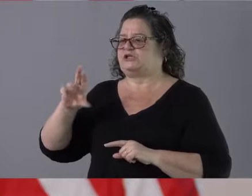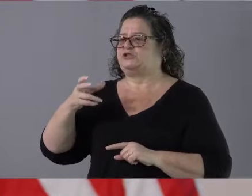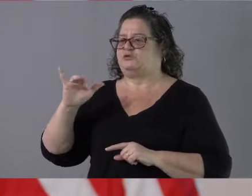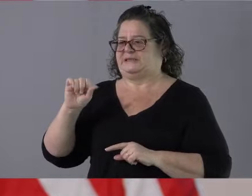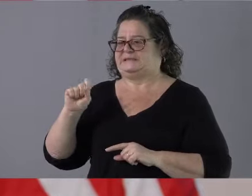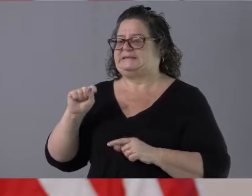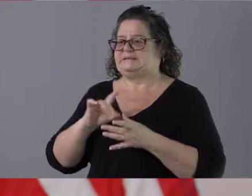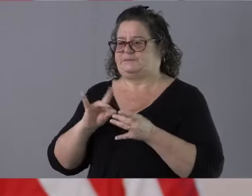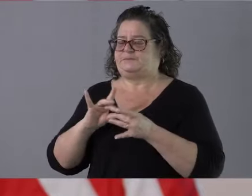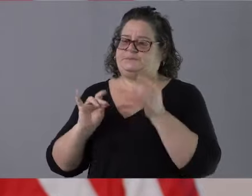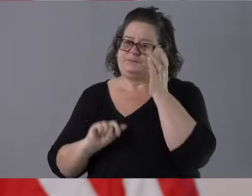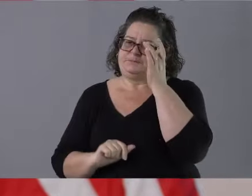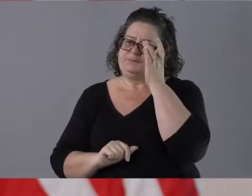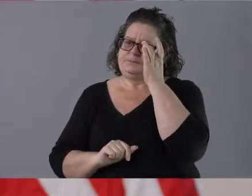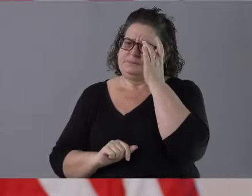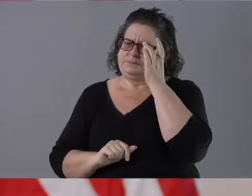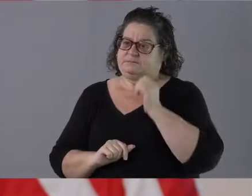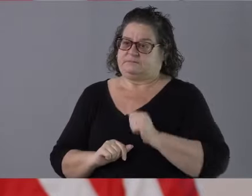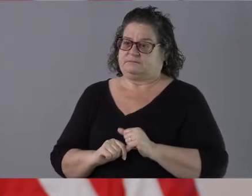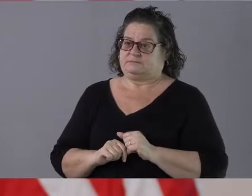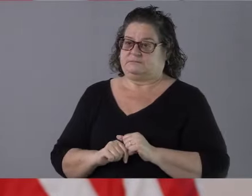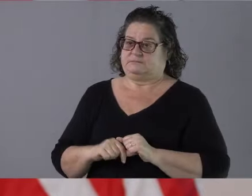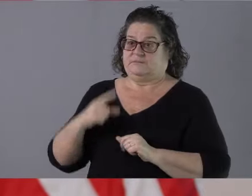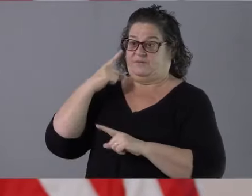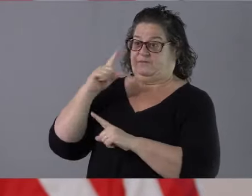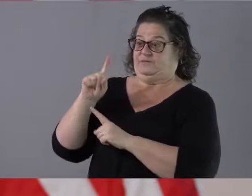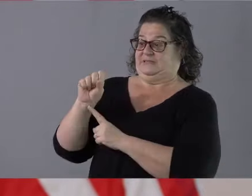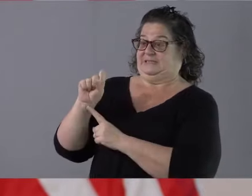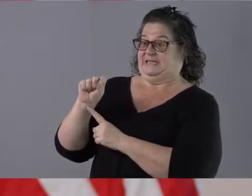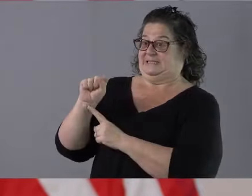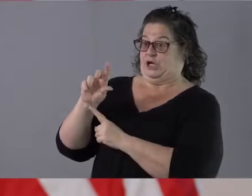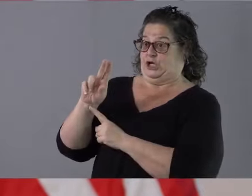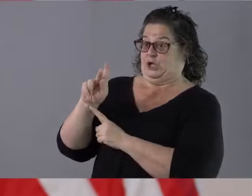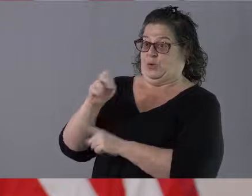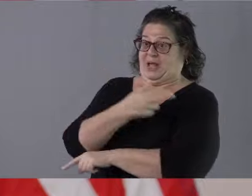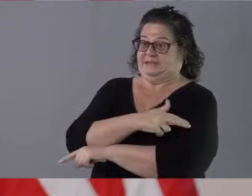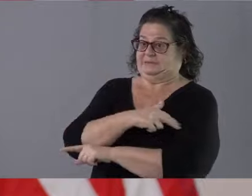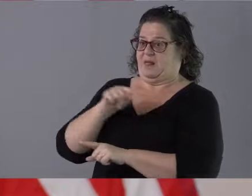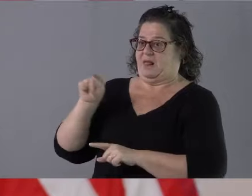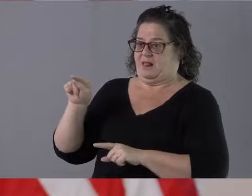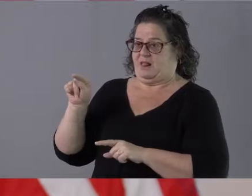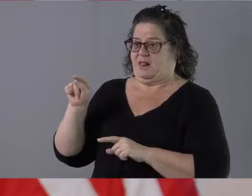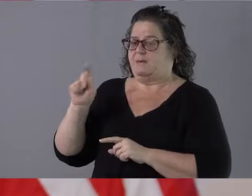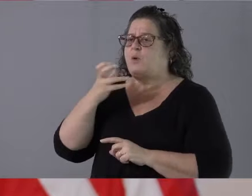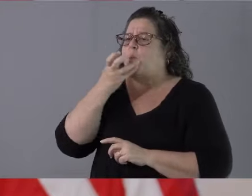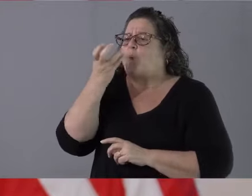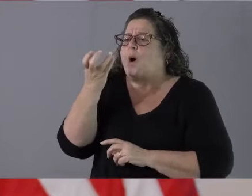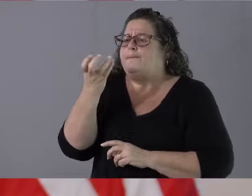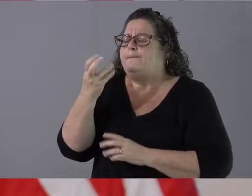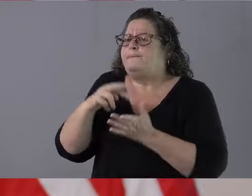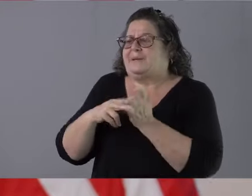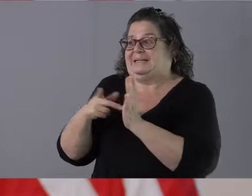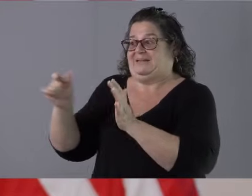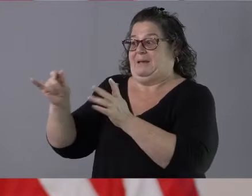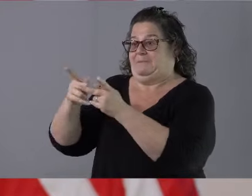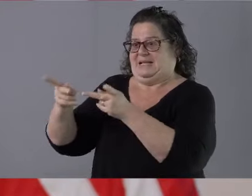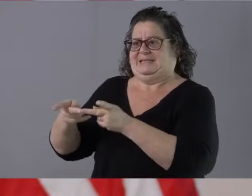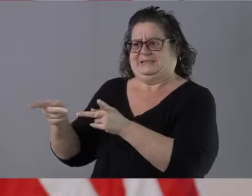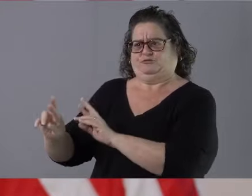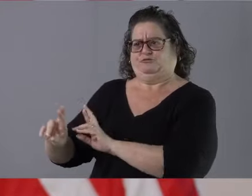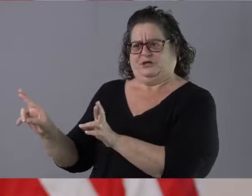St. Luke's, so we do have St. Luke's ready as a warm site. We have a contractor that could come in, provide the equipment and the staffing, and